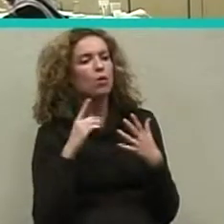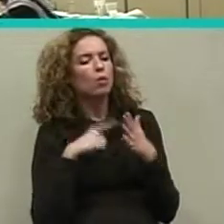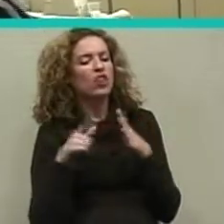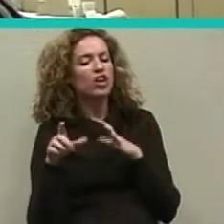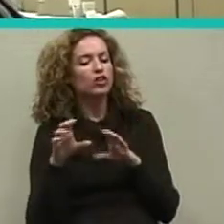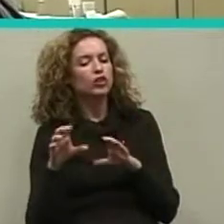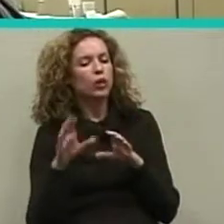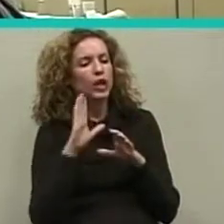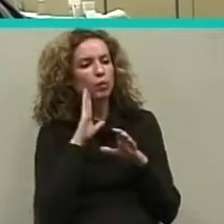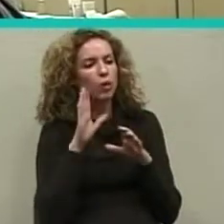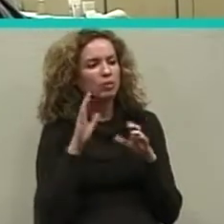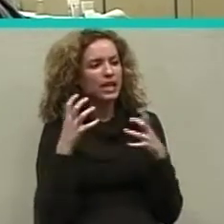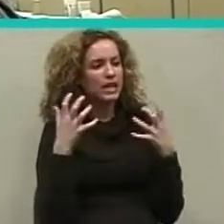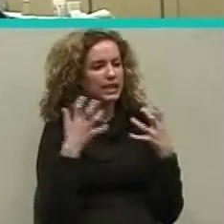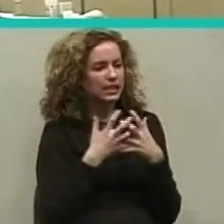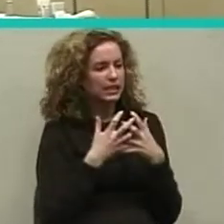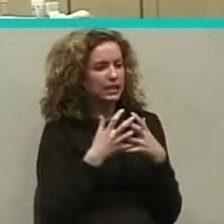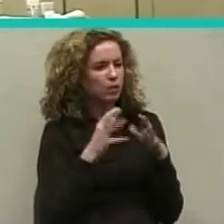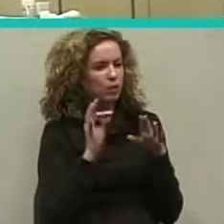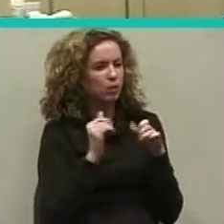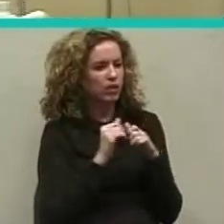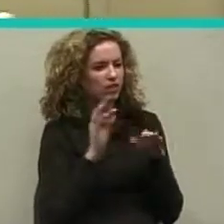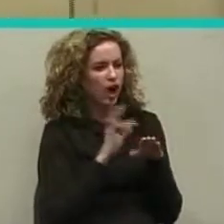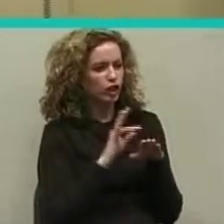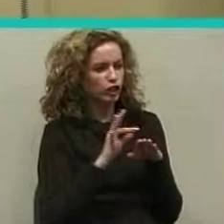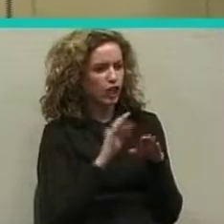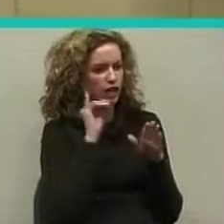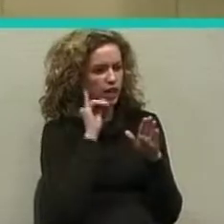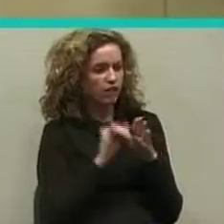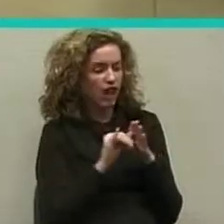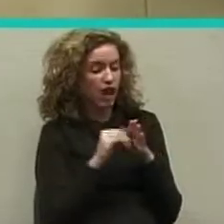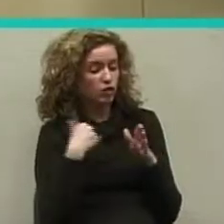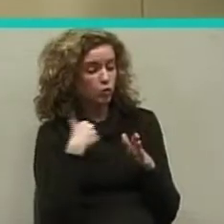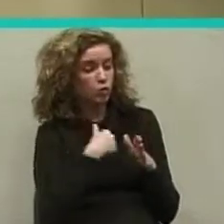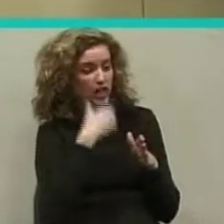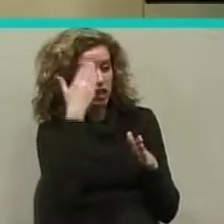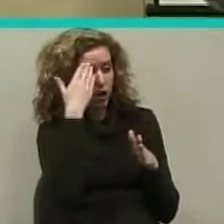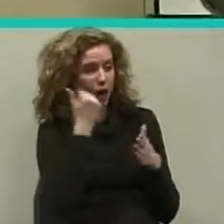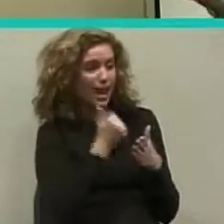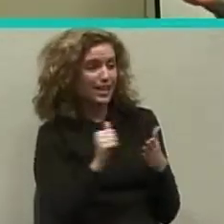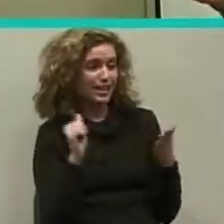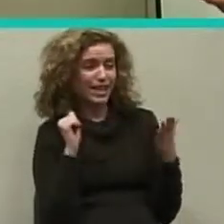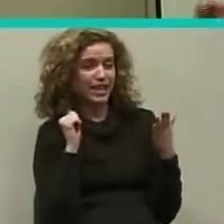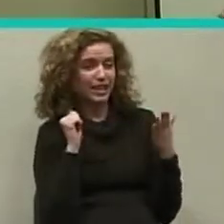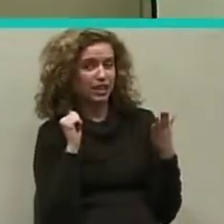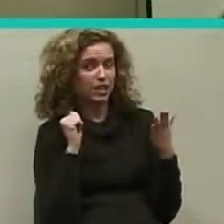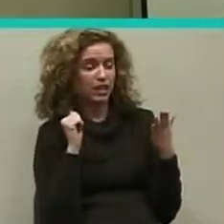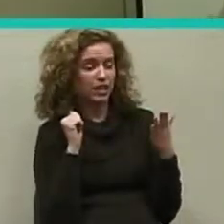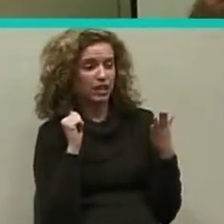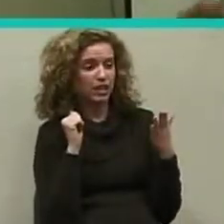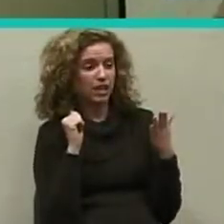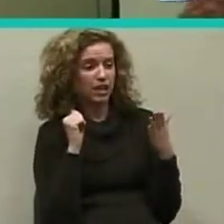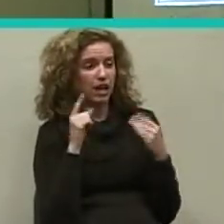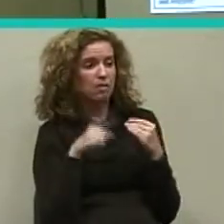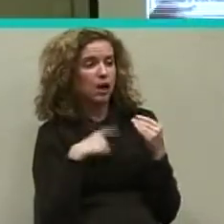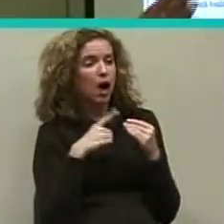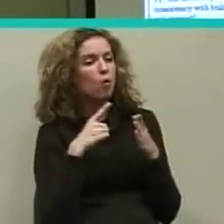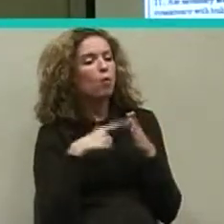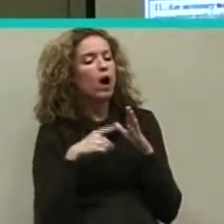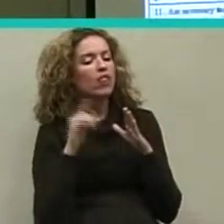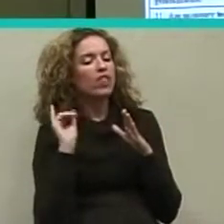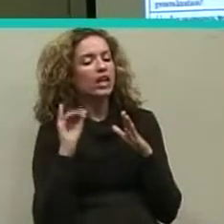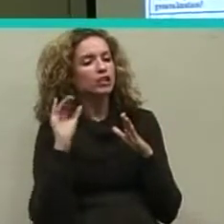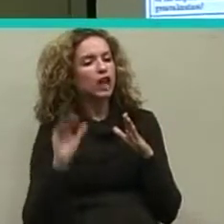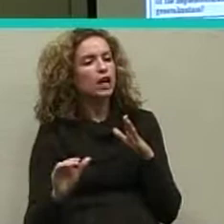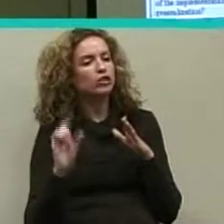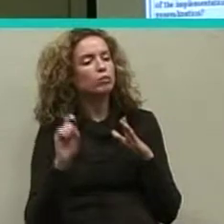been identified? Do we know anything, for example, on escape? What is this child supposed to do when he